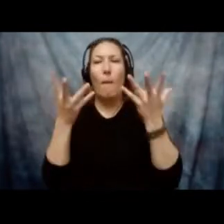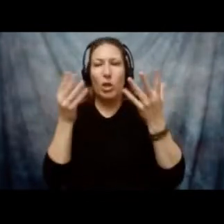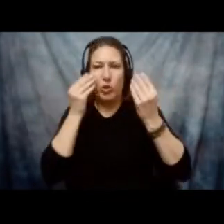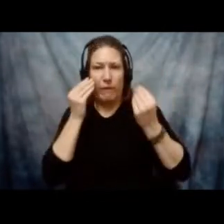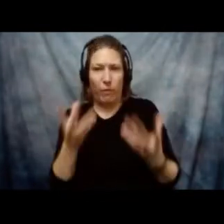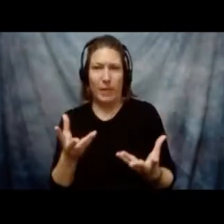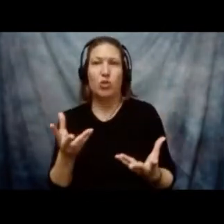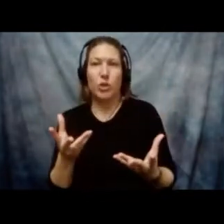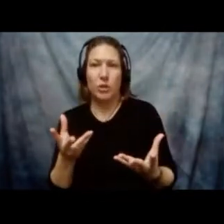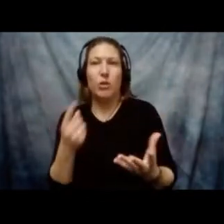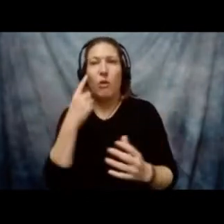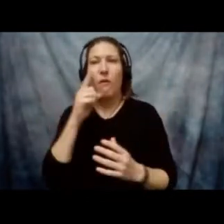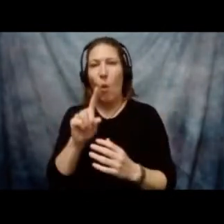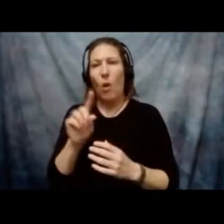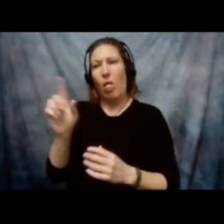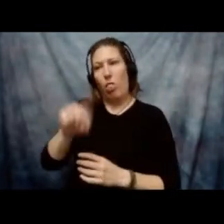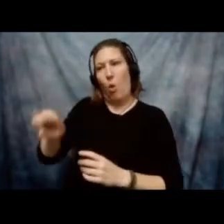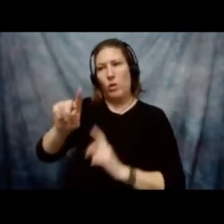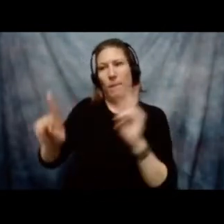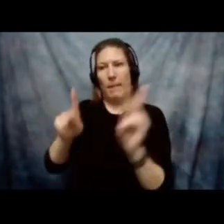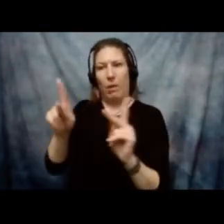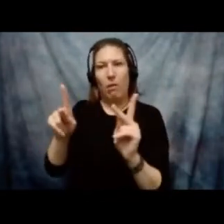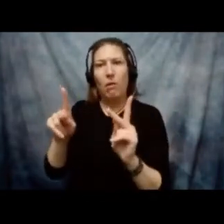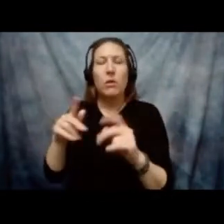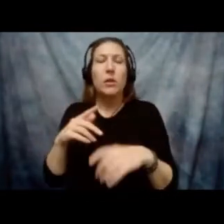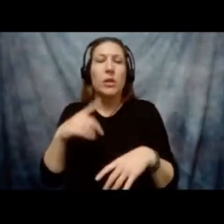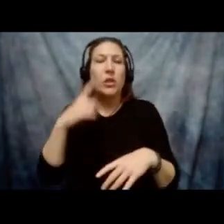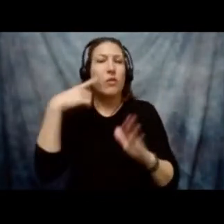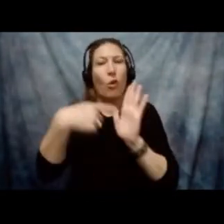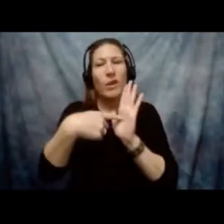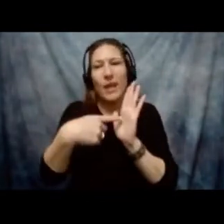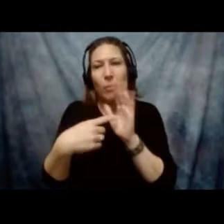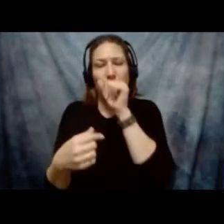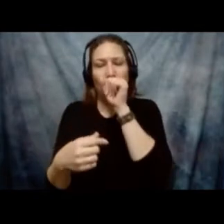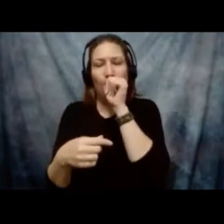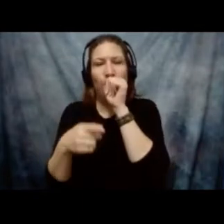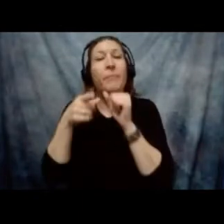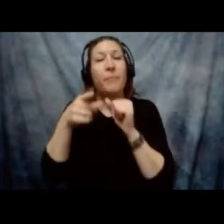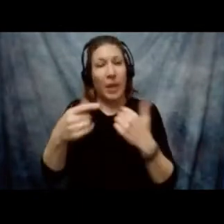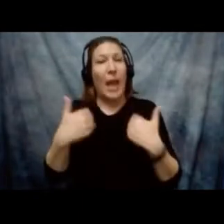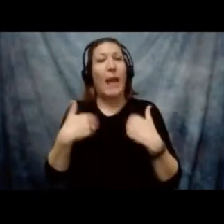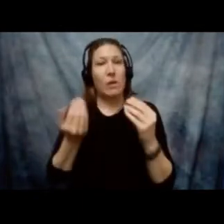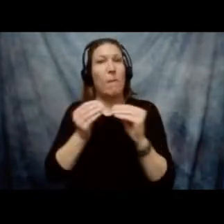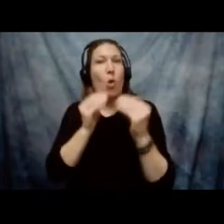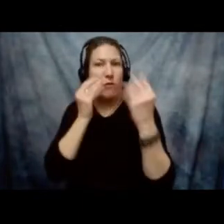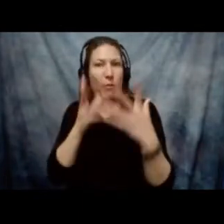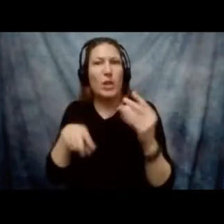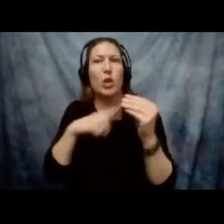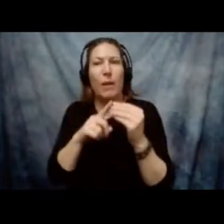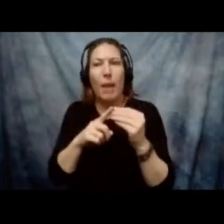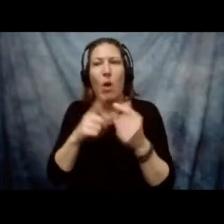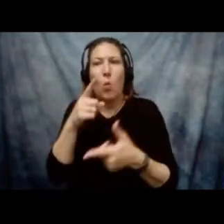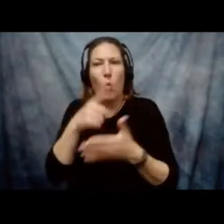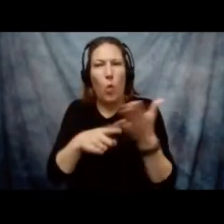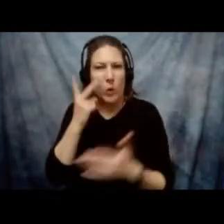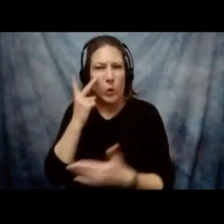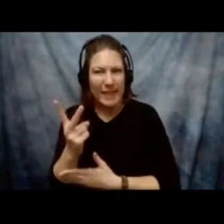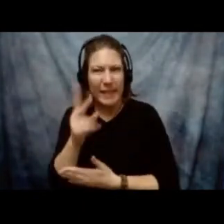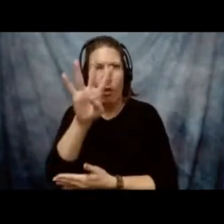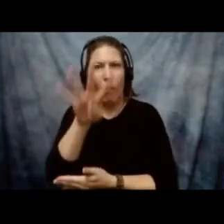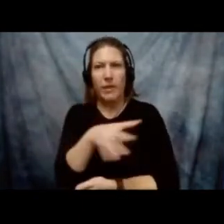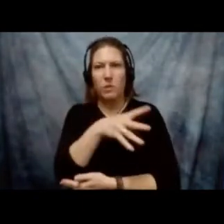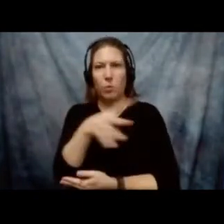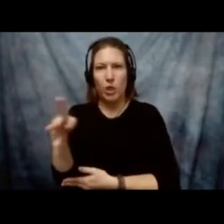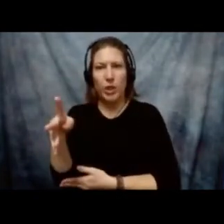So in this particular case, there was a little bit more detail about the spreadsheet. In this case, we did list all of the items